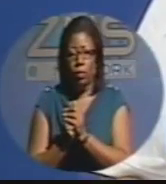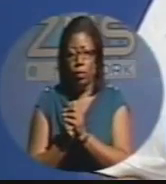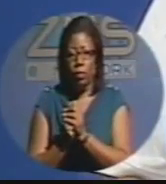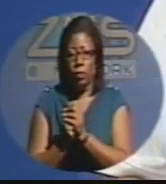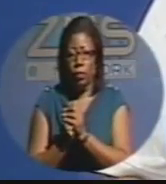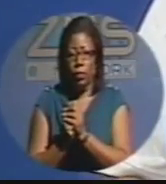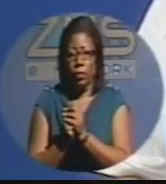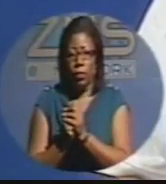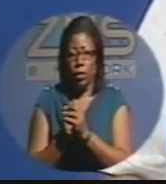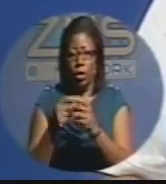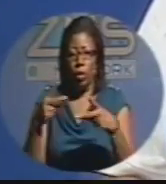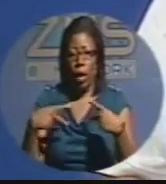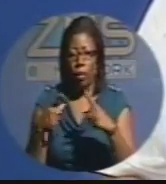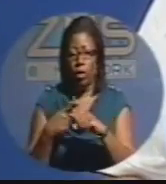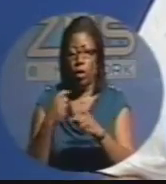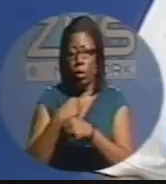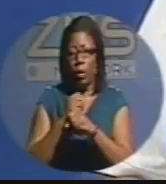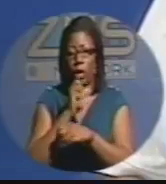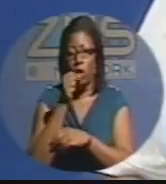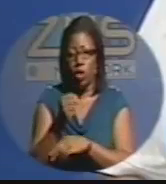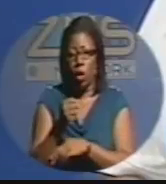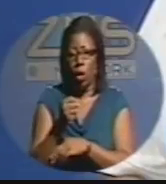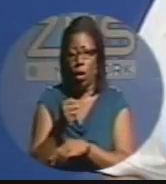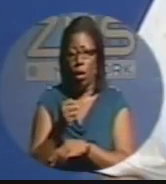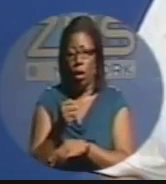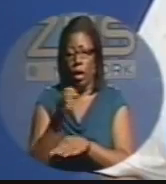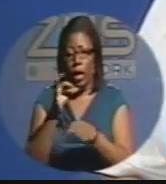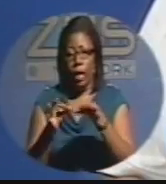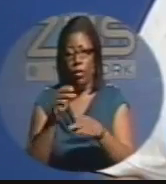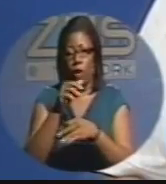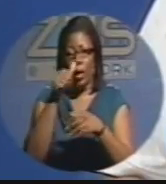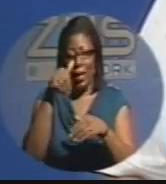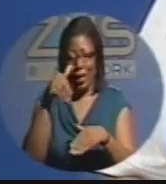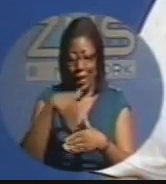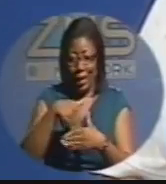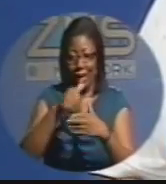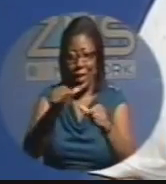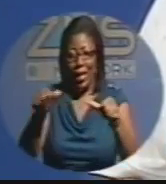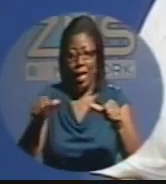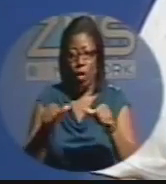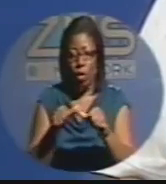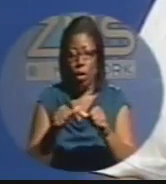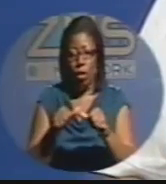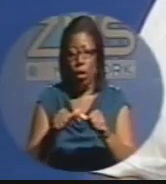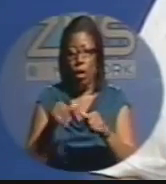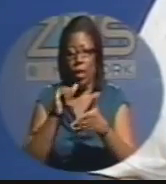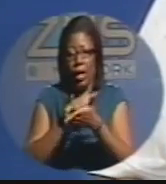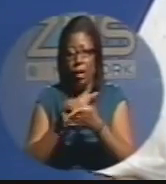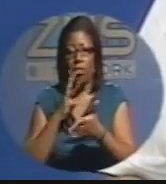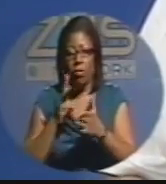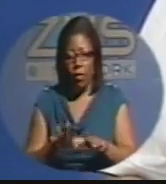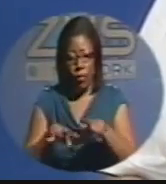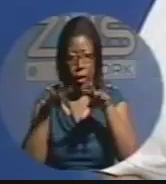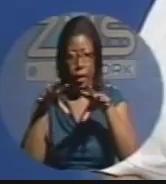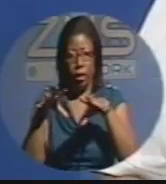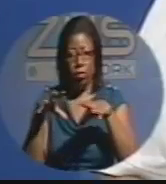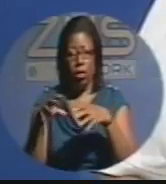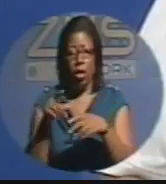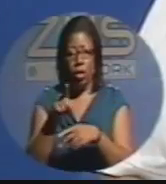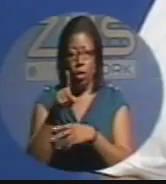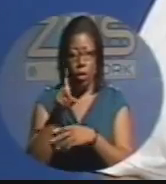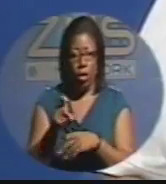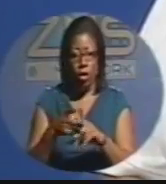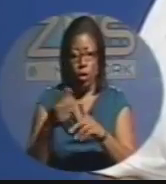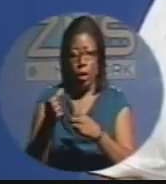your safety. You have to make sure if you're in an area that is prone to any type of flooding or your house is unsafe, make sure that you